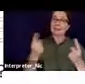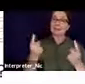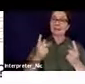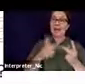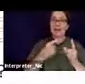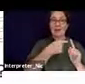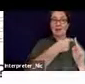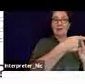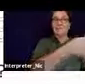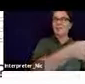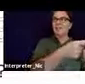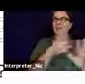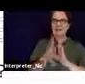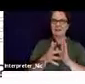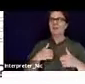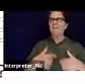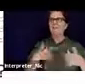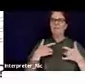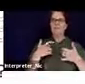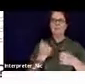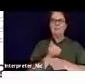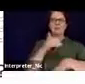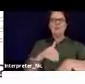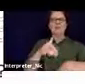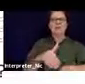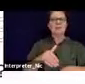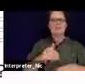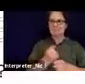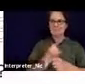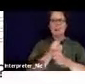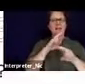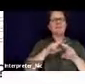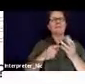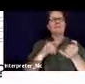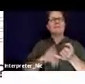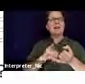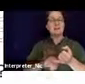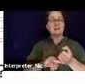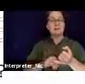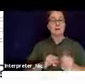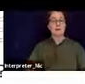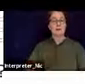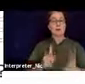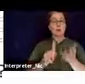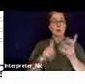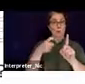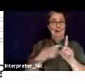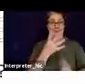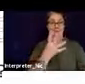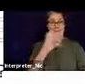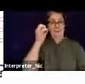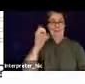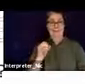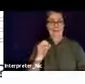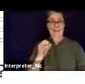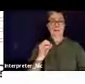think I'm causing a fuss or a hassle. The fact that, you know, well, in the UK, it's 14% of students in UK universities,